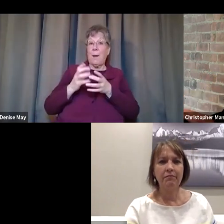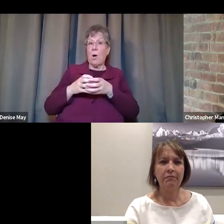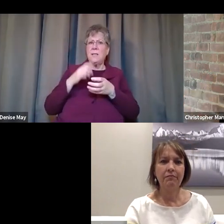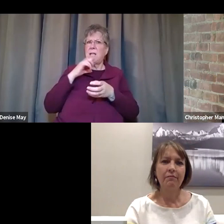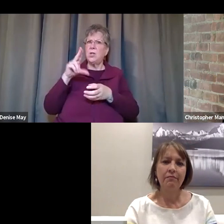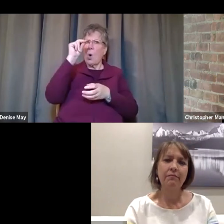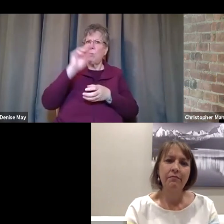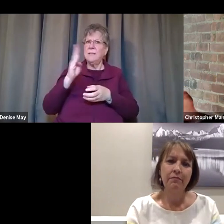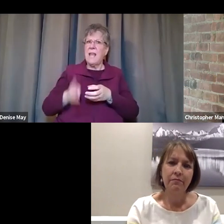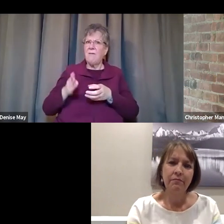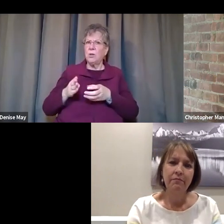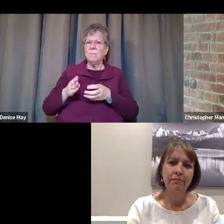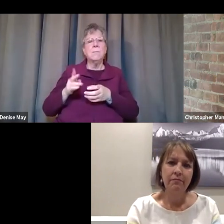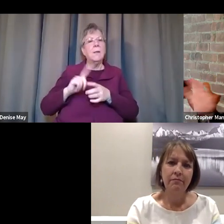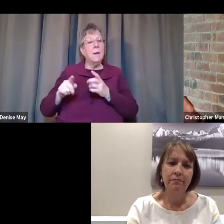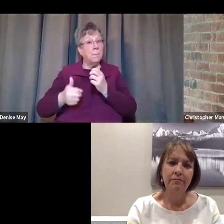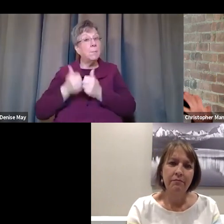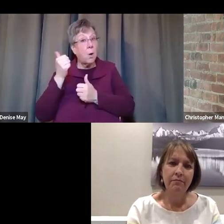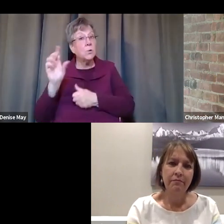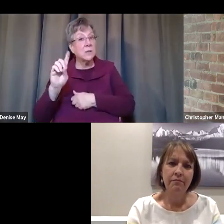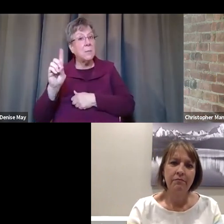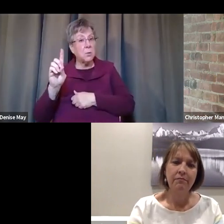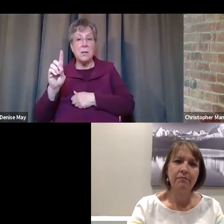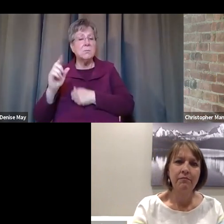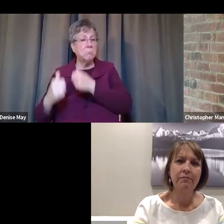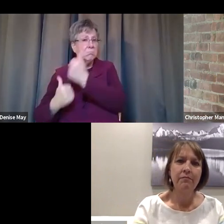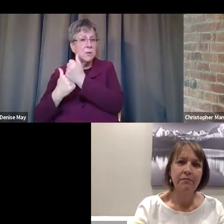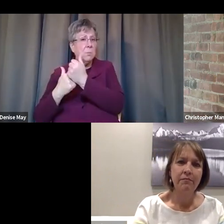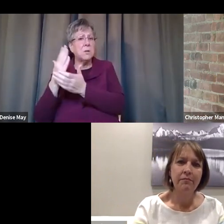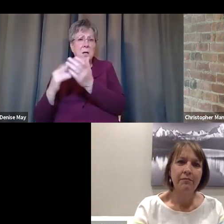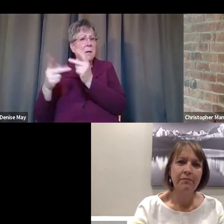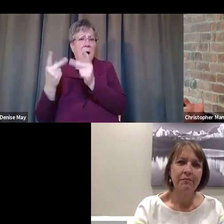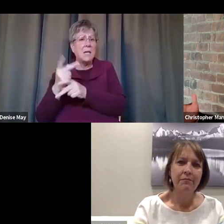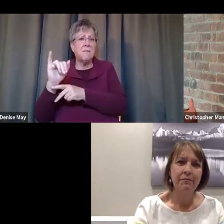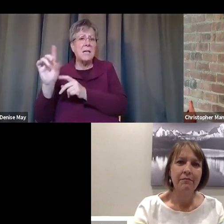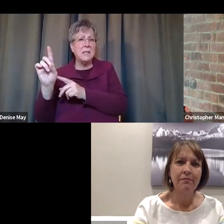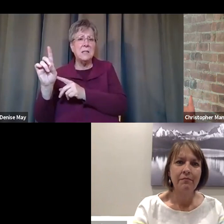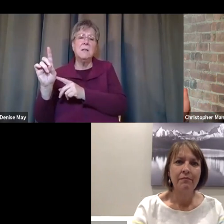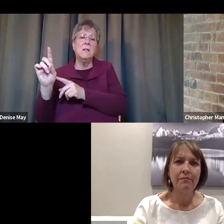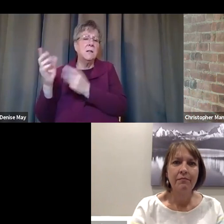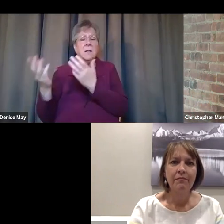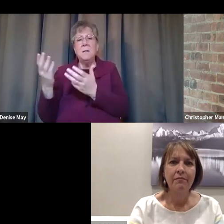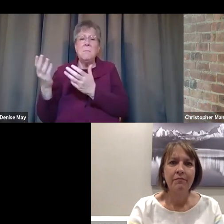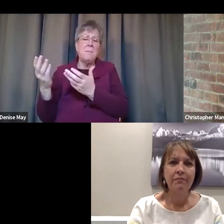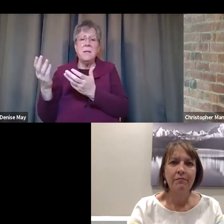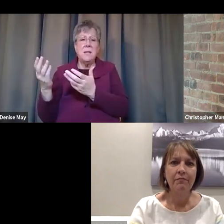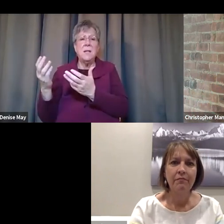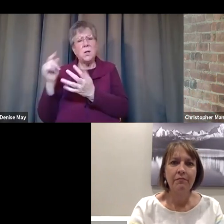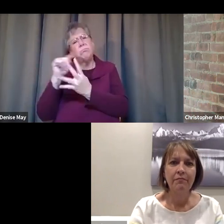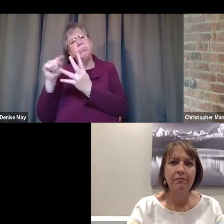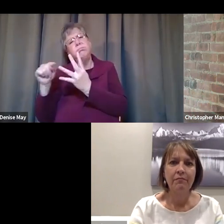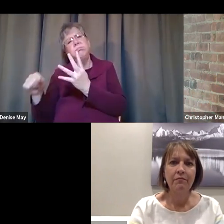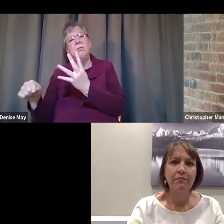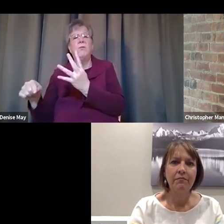ever. But most Democrats are actually in favor of some form of ID, maybe a broader set of IDs being acceptable, and that's what